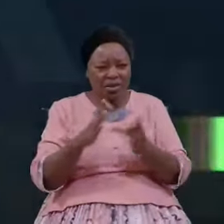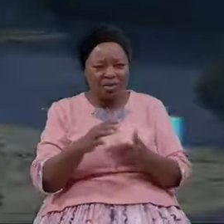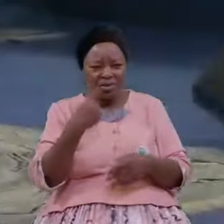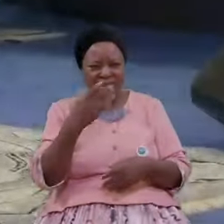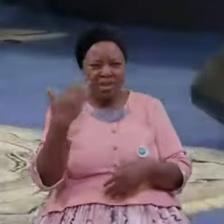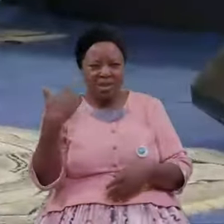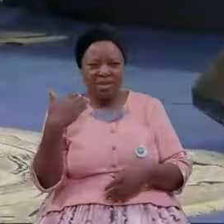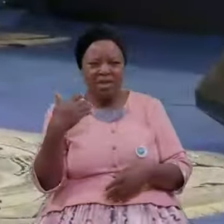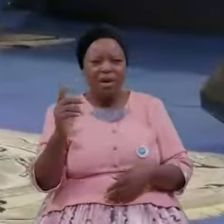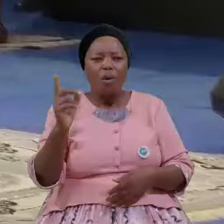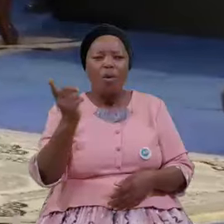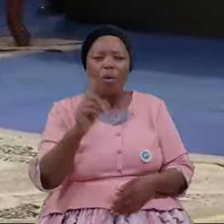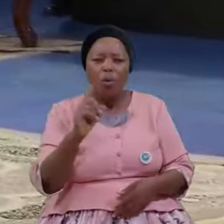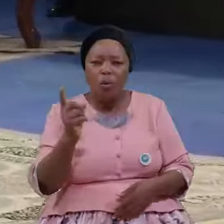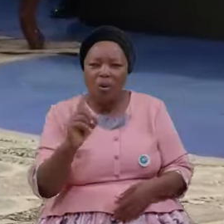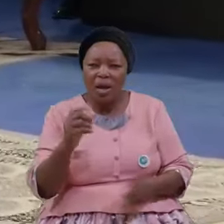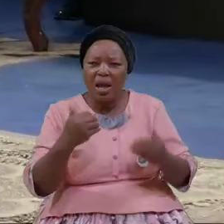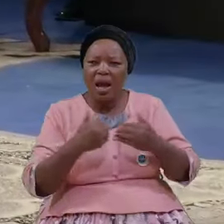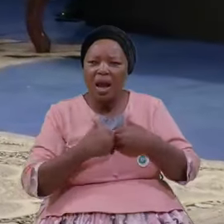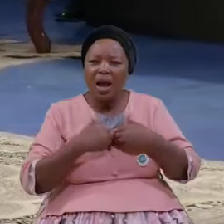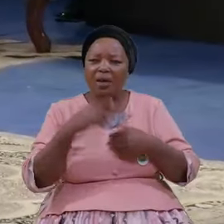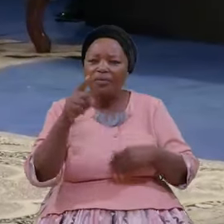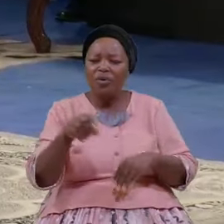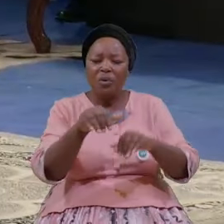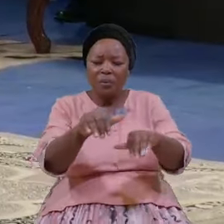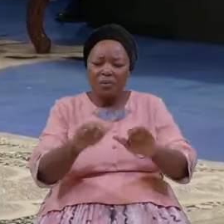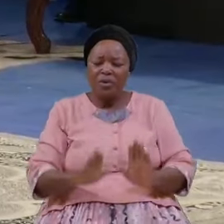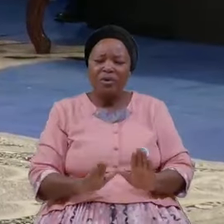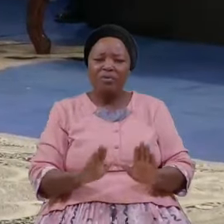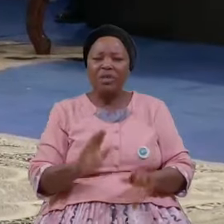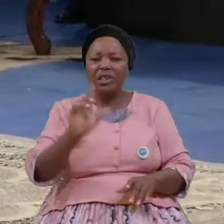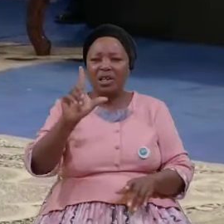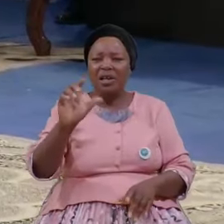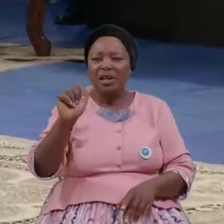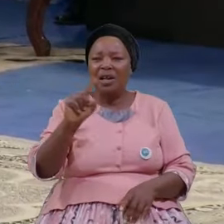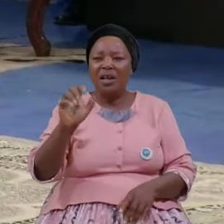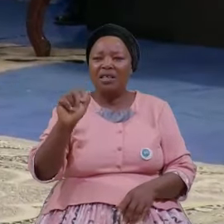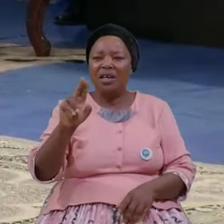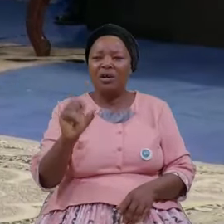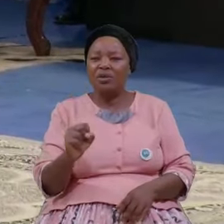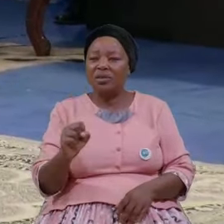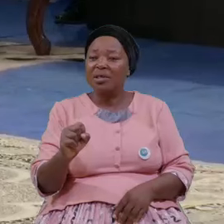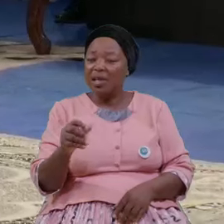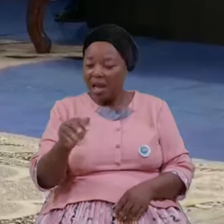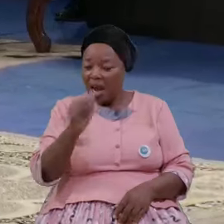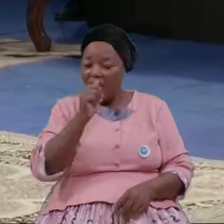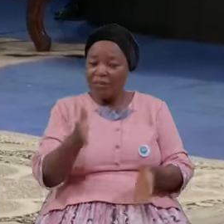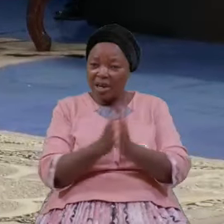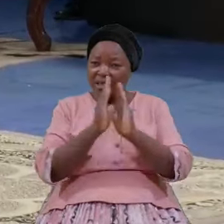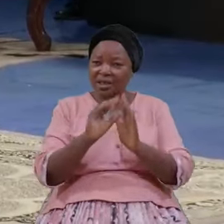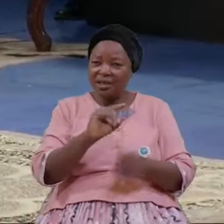"Where have you buried him?" And I'm asking, where has your